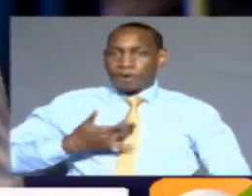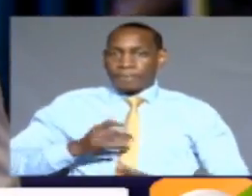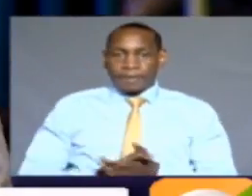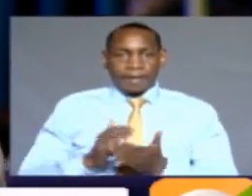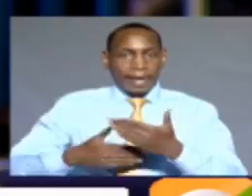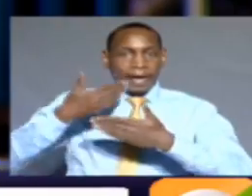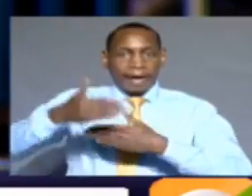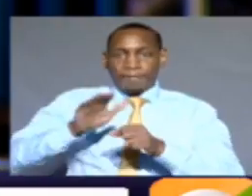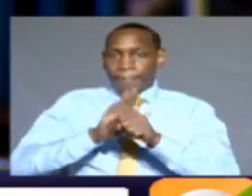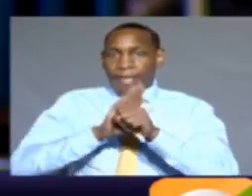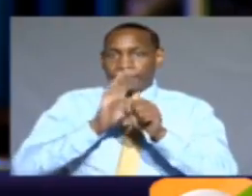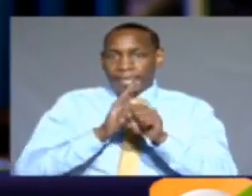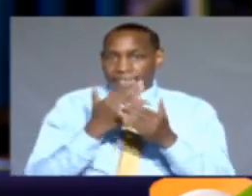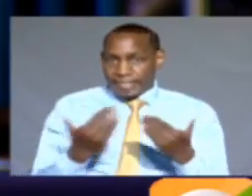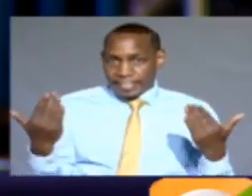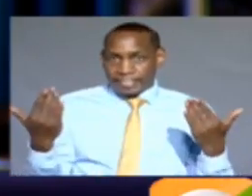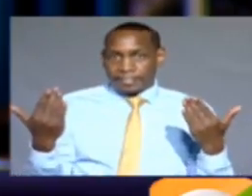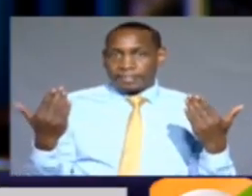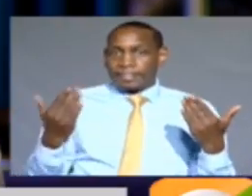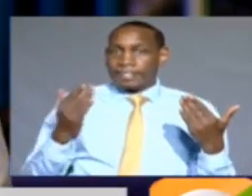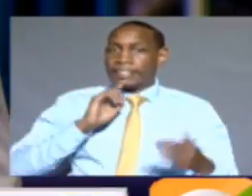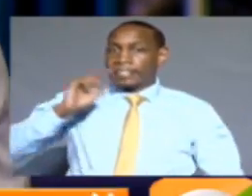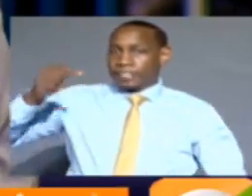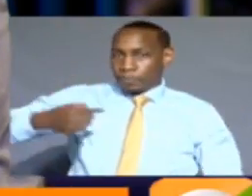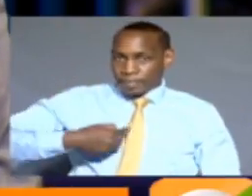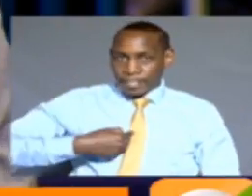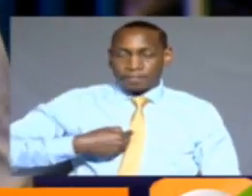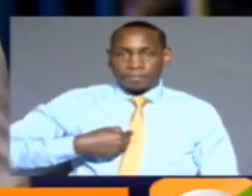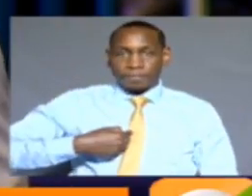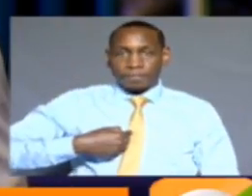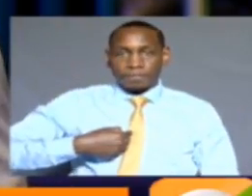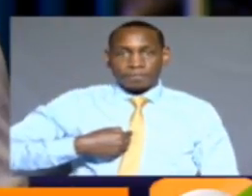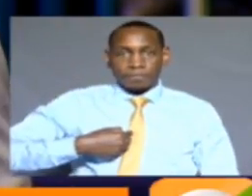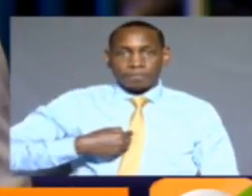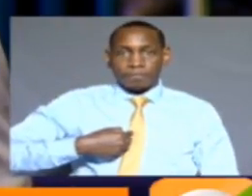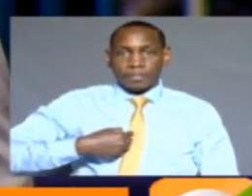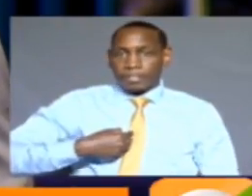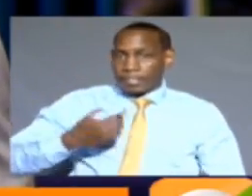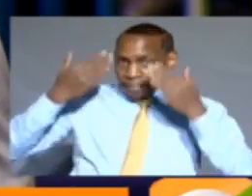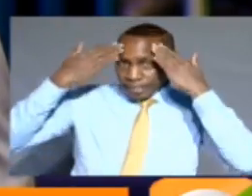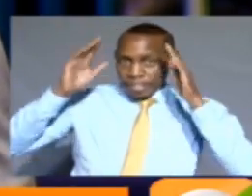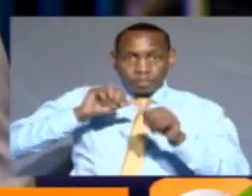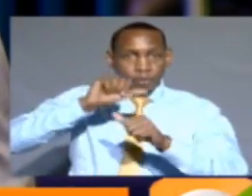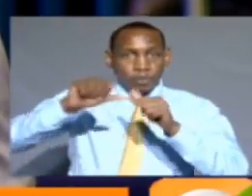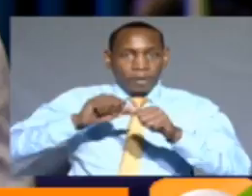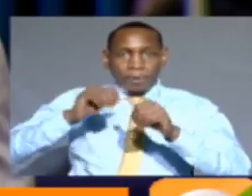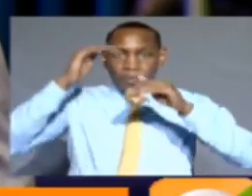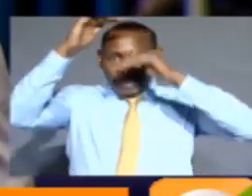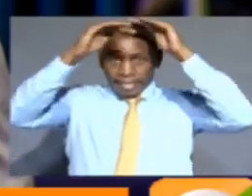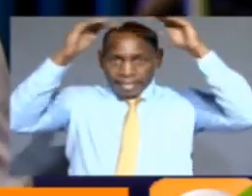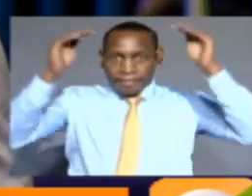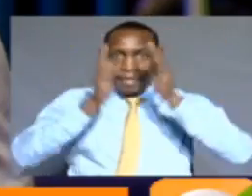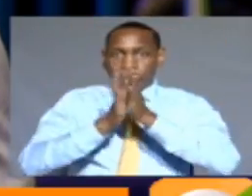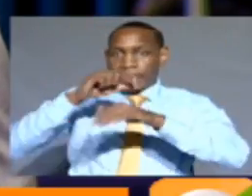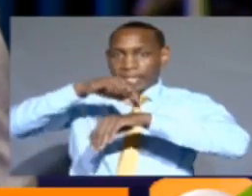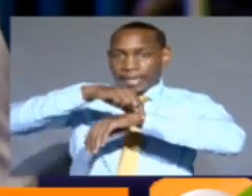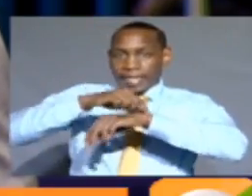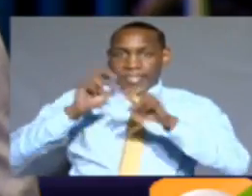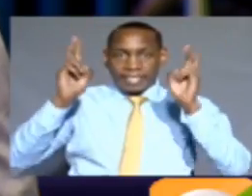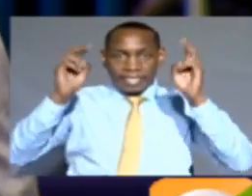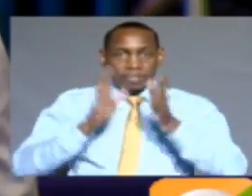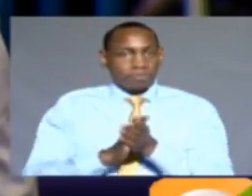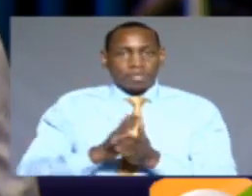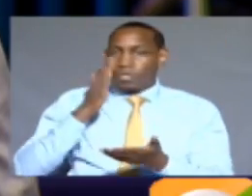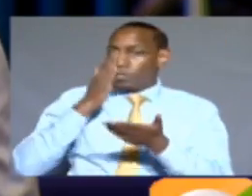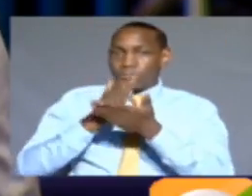many things, he said to me, I don't know about this heaven and earth thing. I